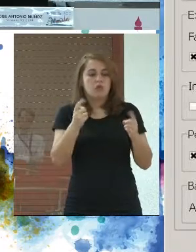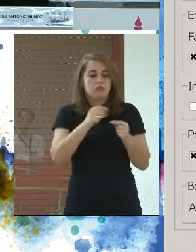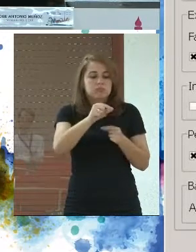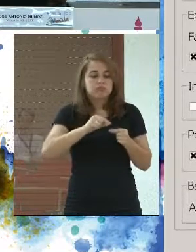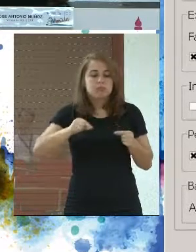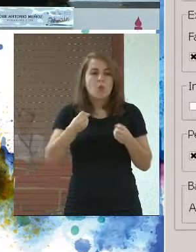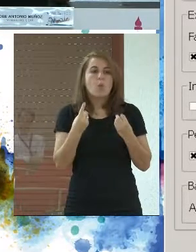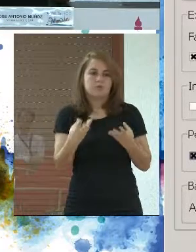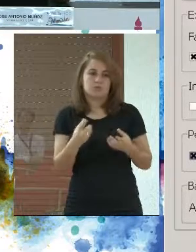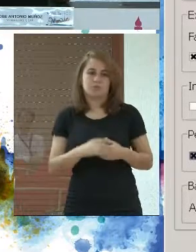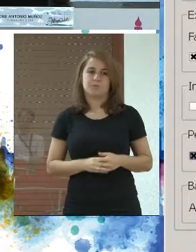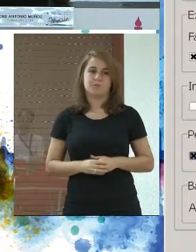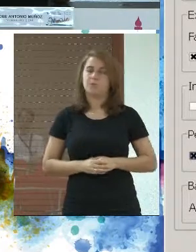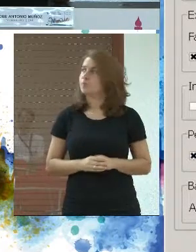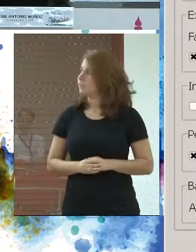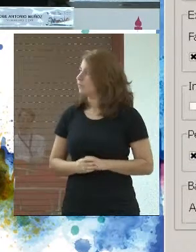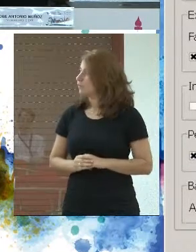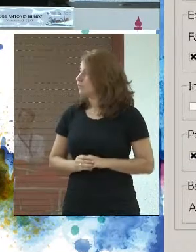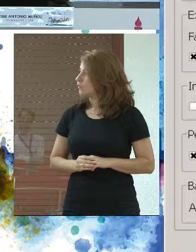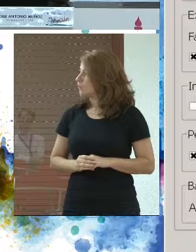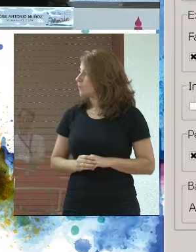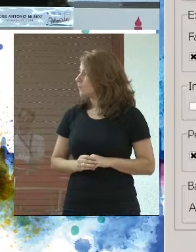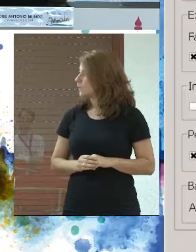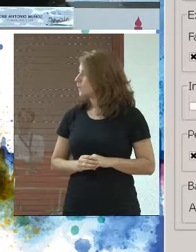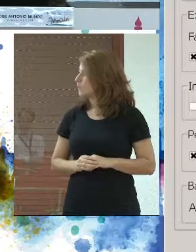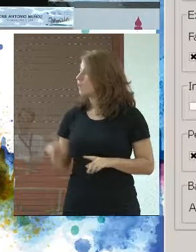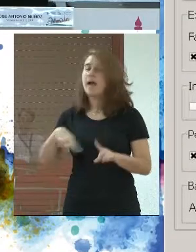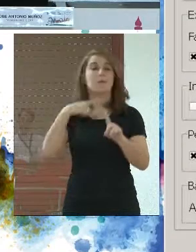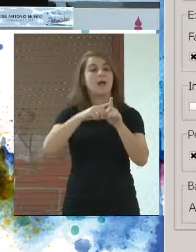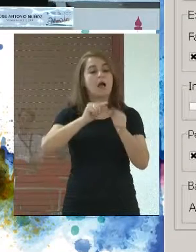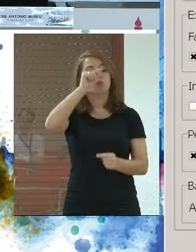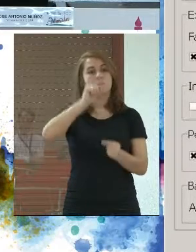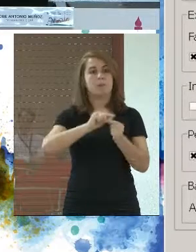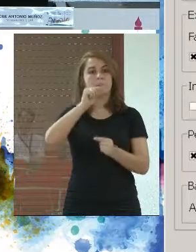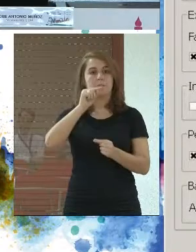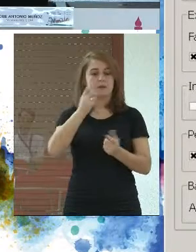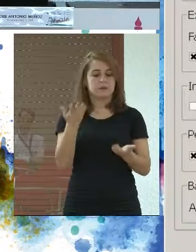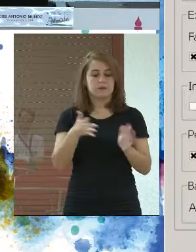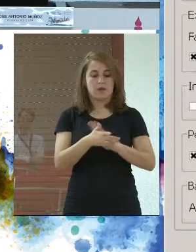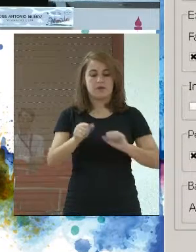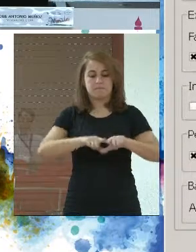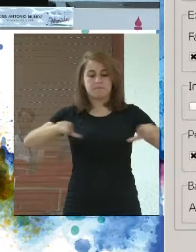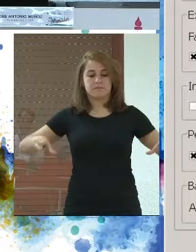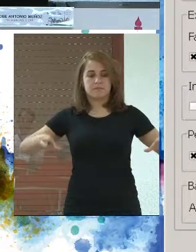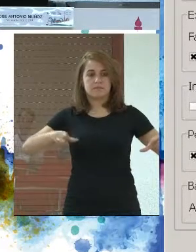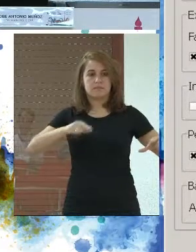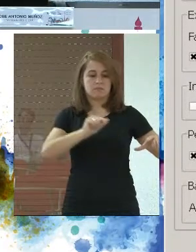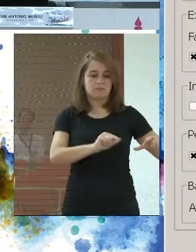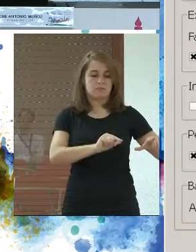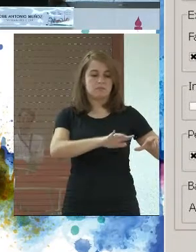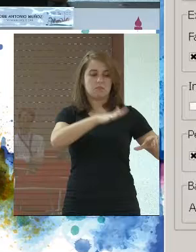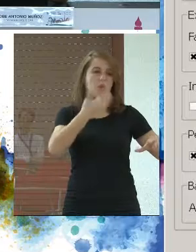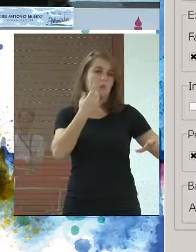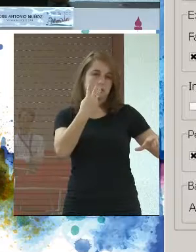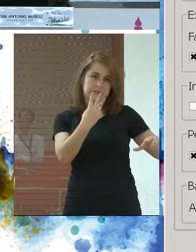I decide how many holes do I want, if I want a lot of them or not so many, and because I will